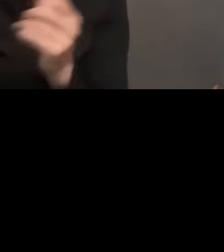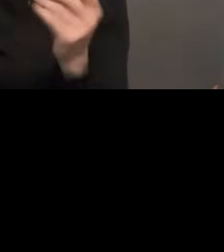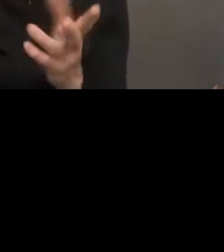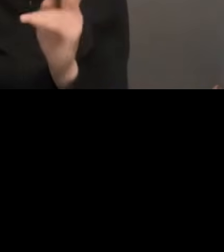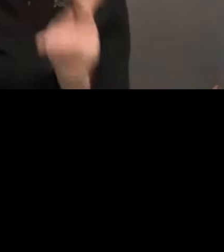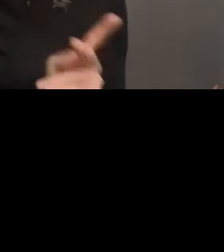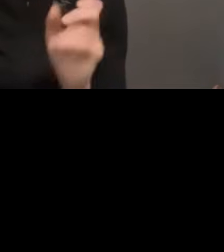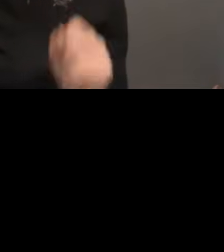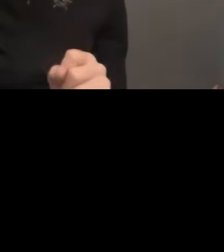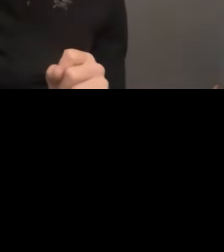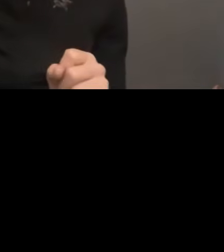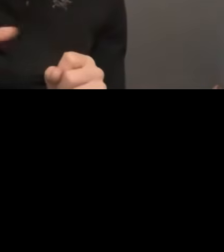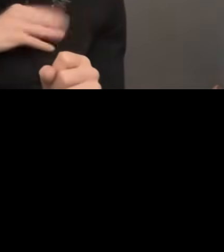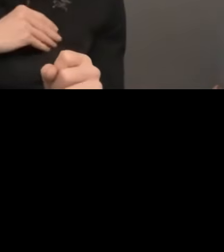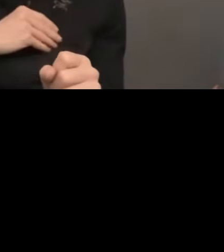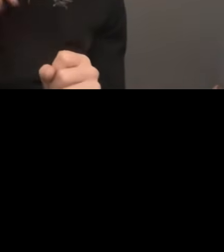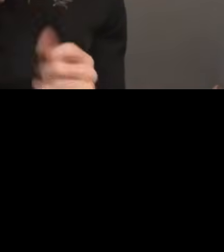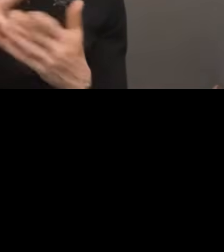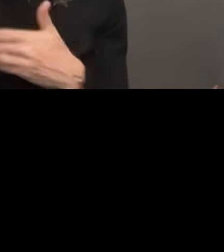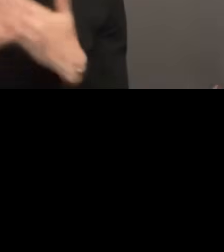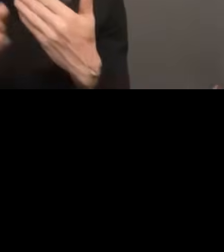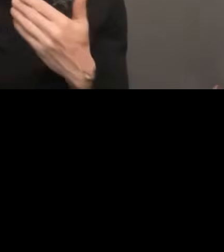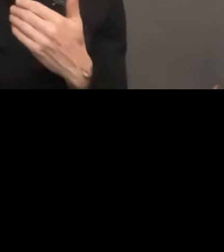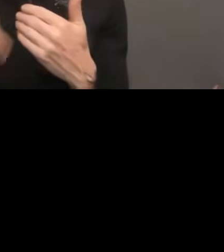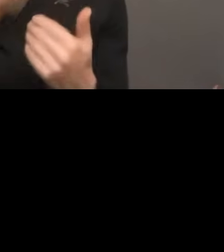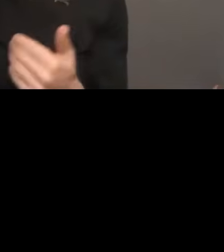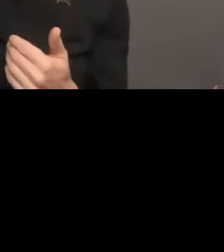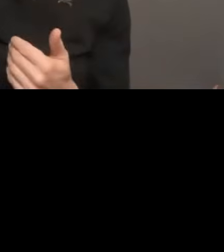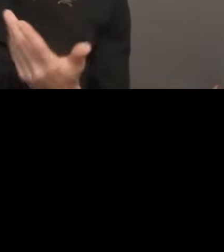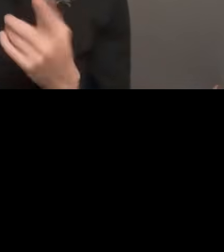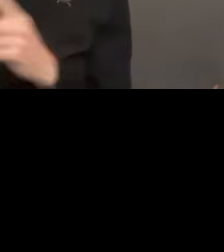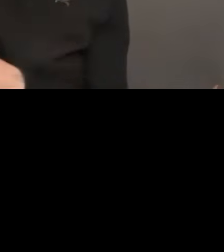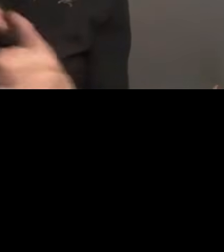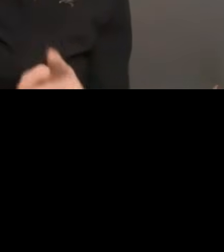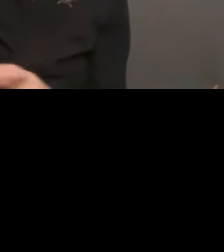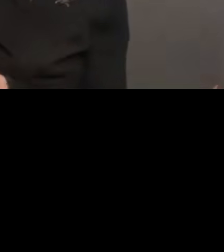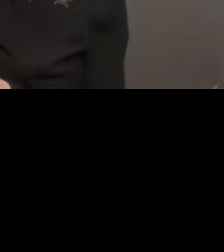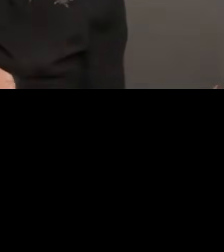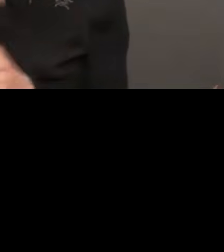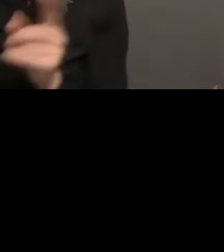we can take on a project like this because you've seen the conditions, but